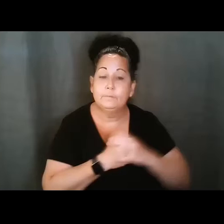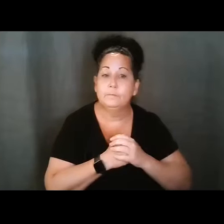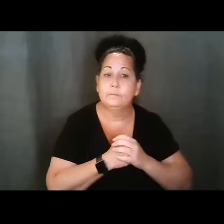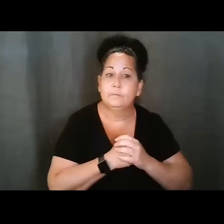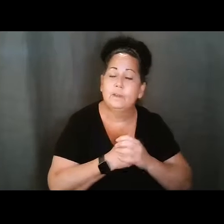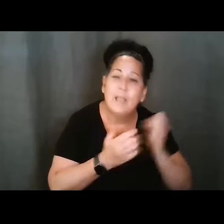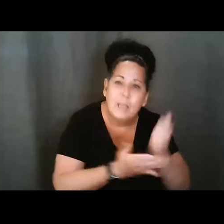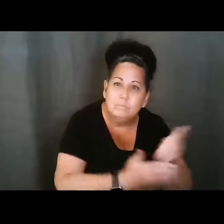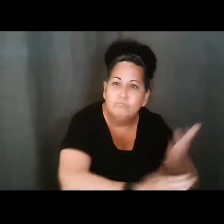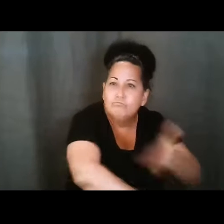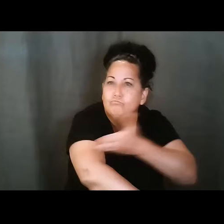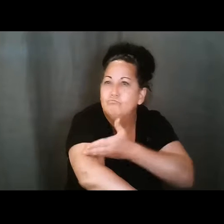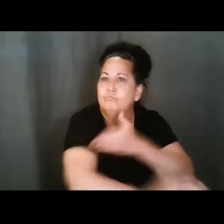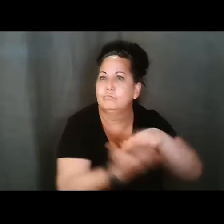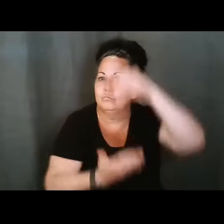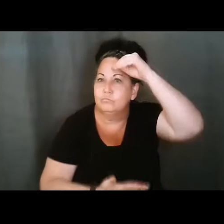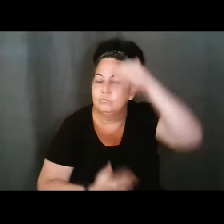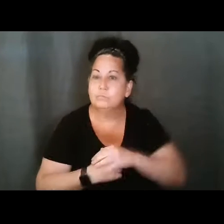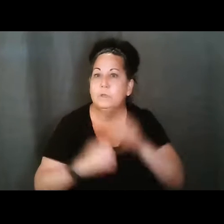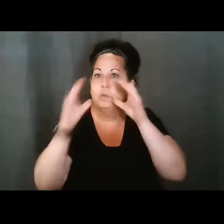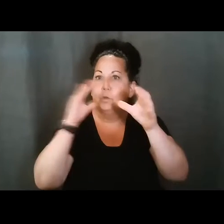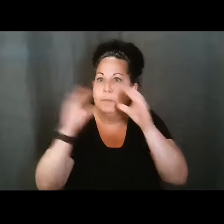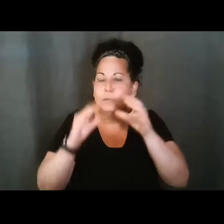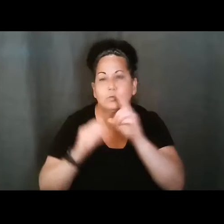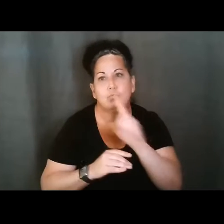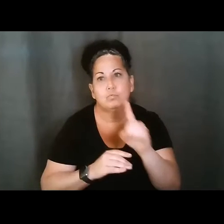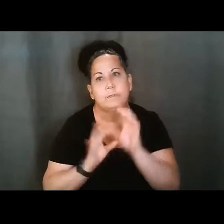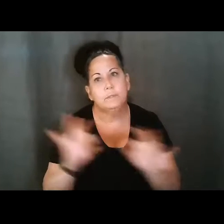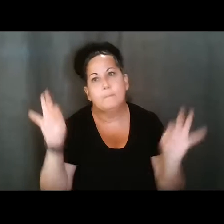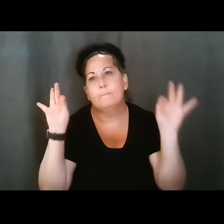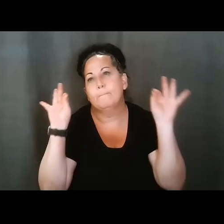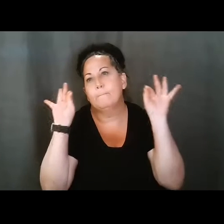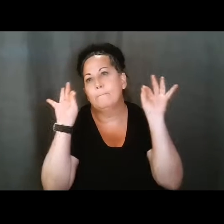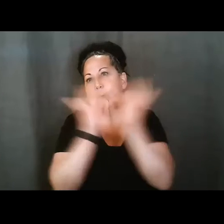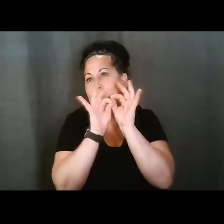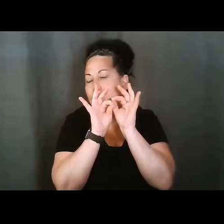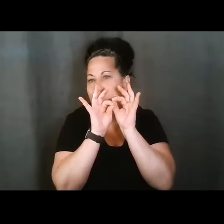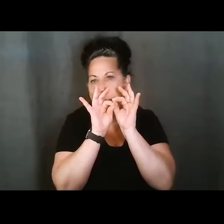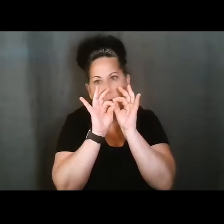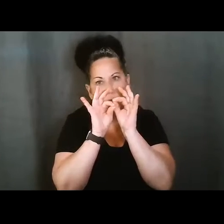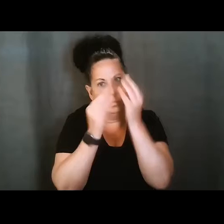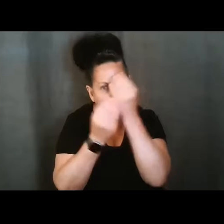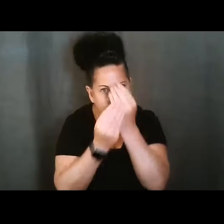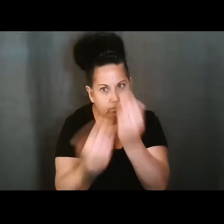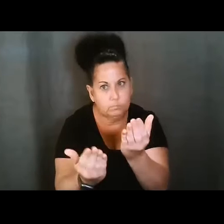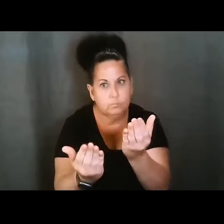learning. Therefore, communication is the most important element in this